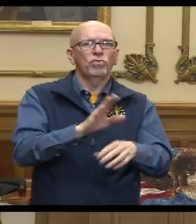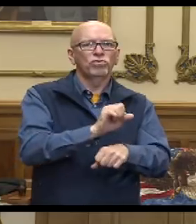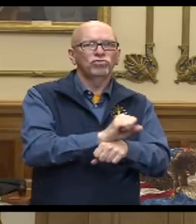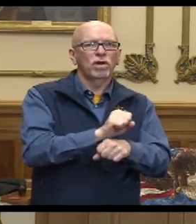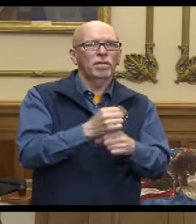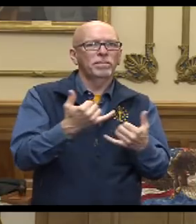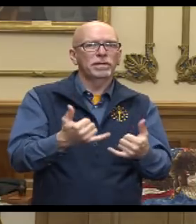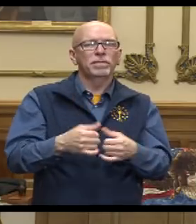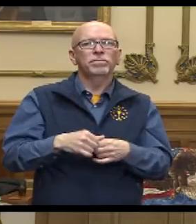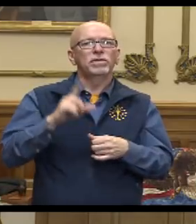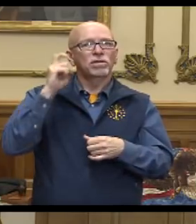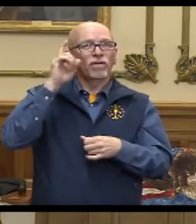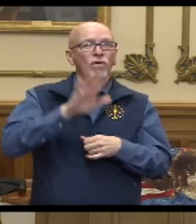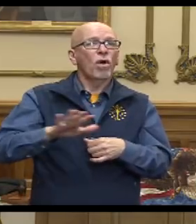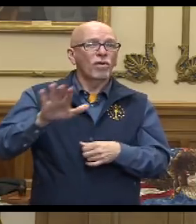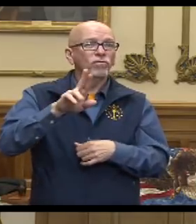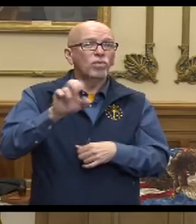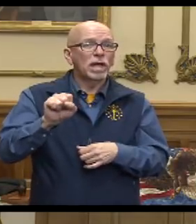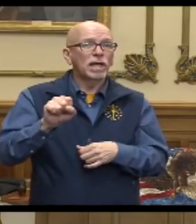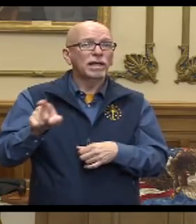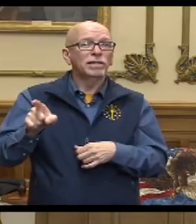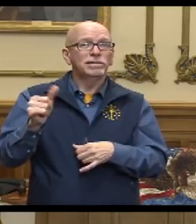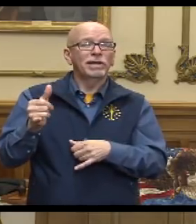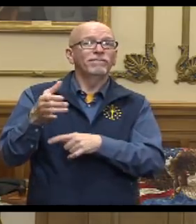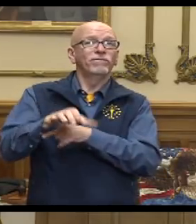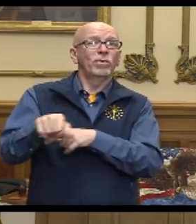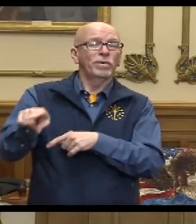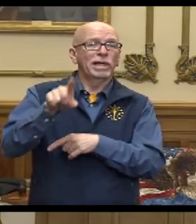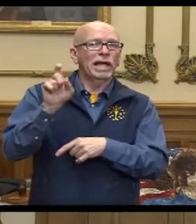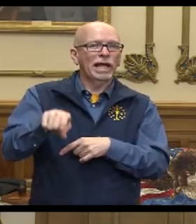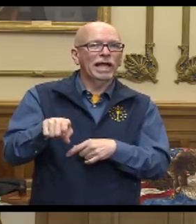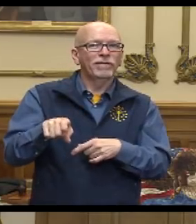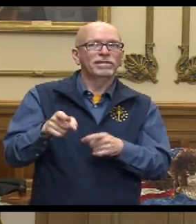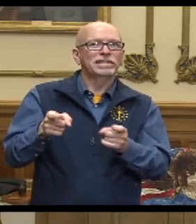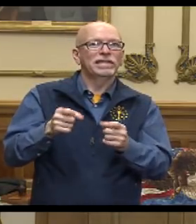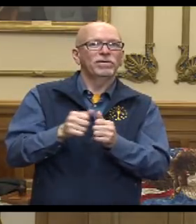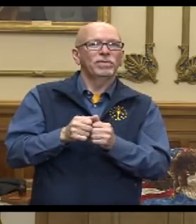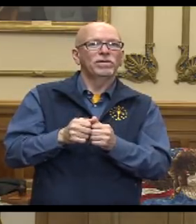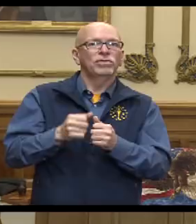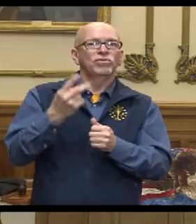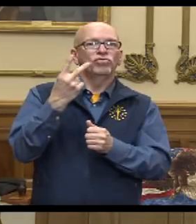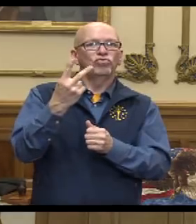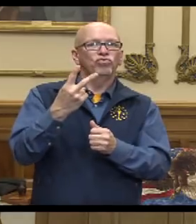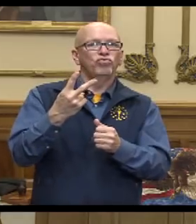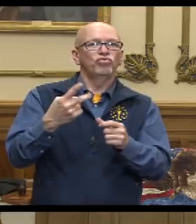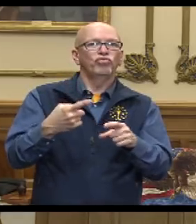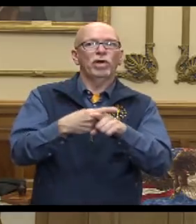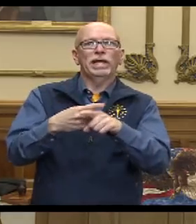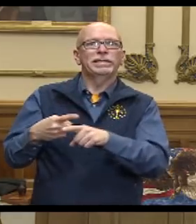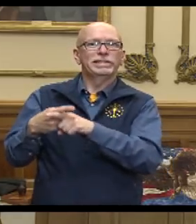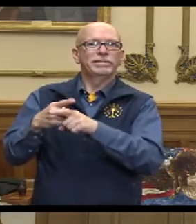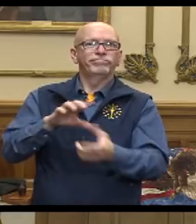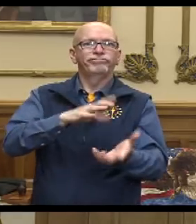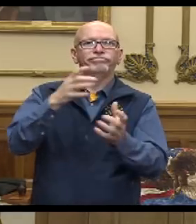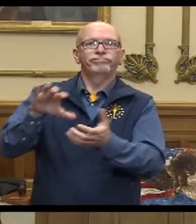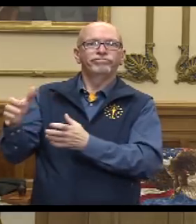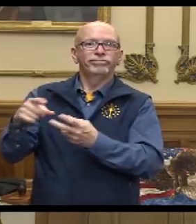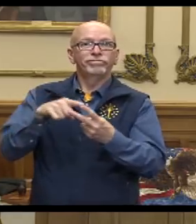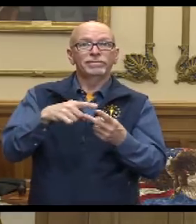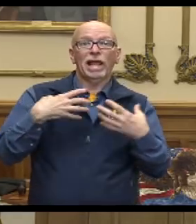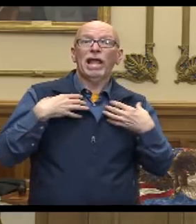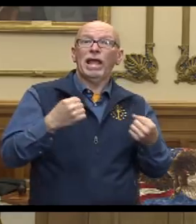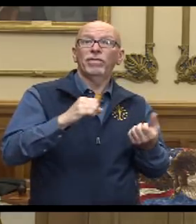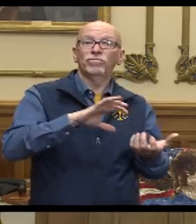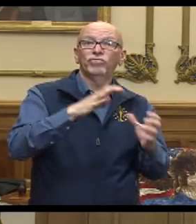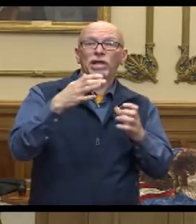now, governors across the country are being forced to deal with two competing crises. There's the public health crisis, and then there's